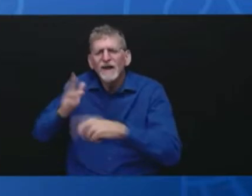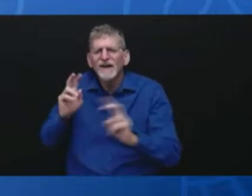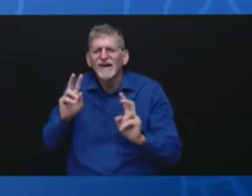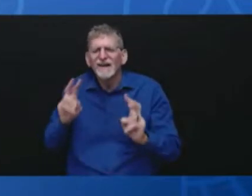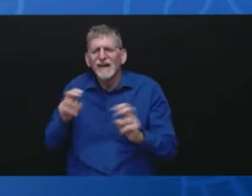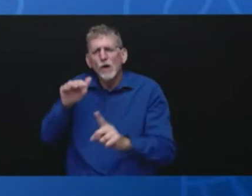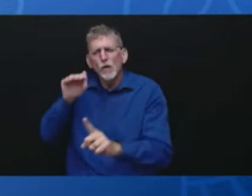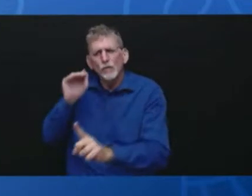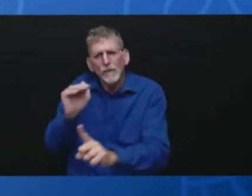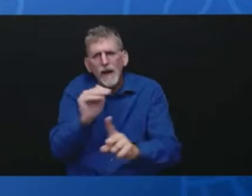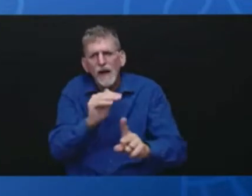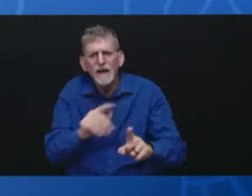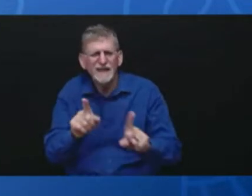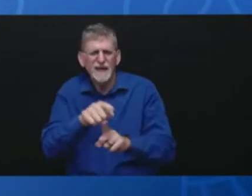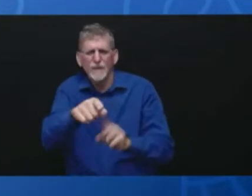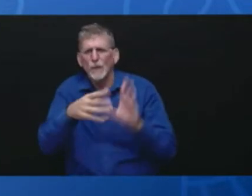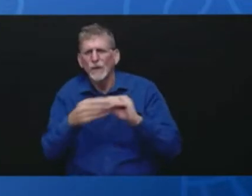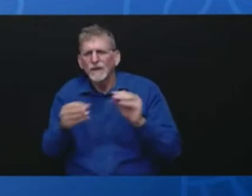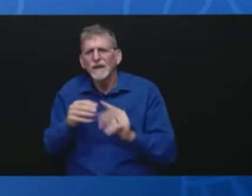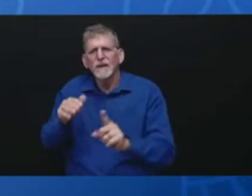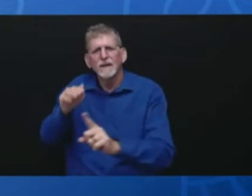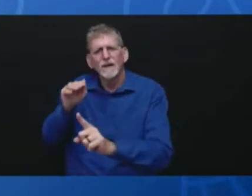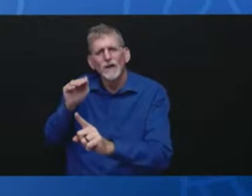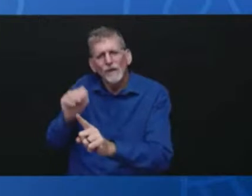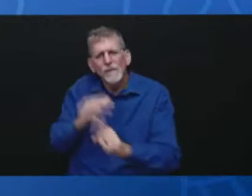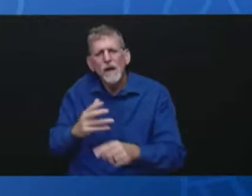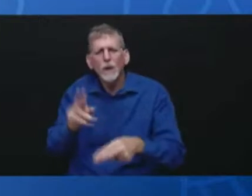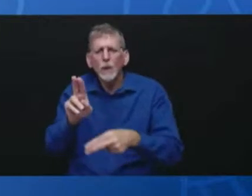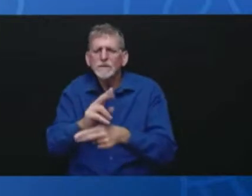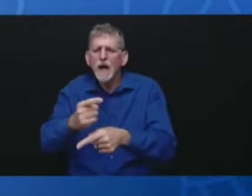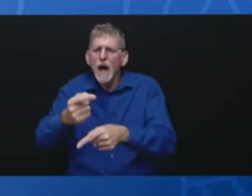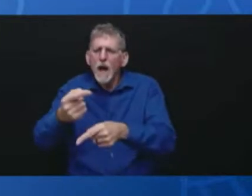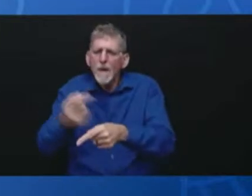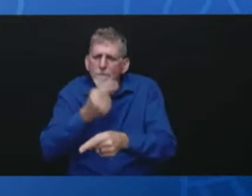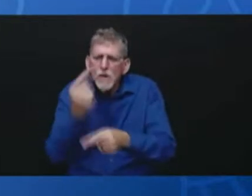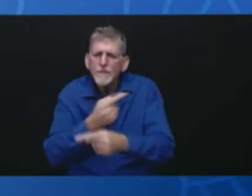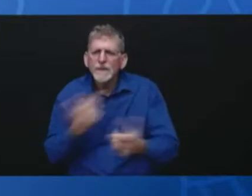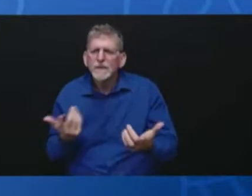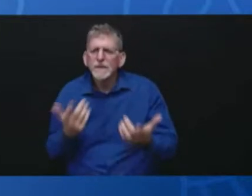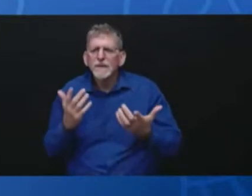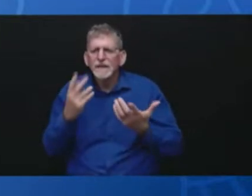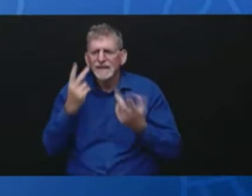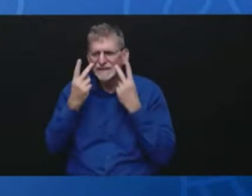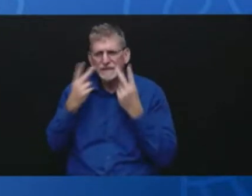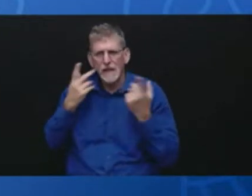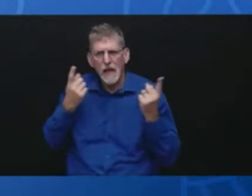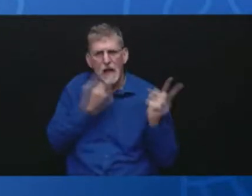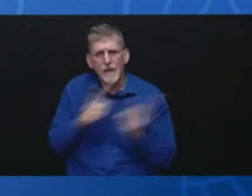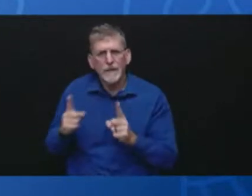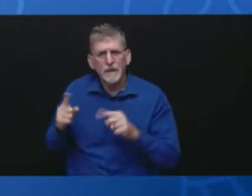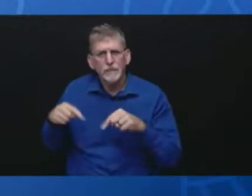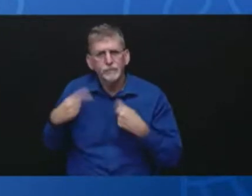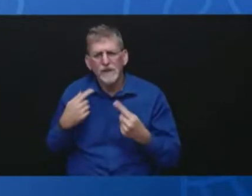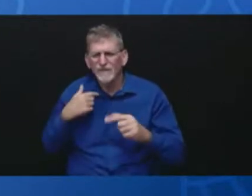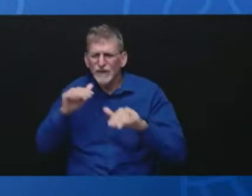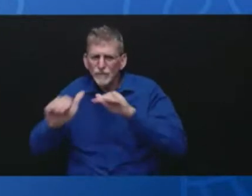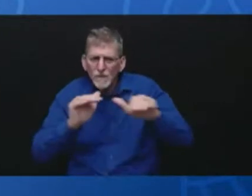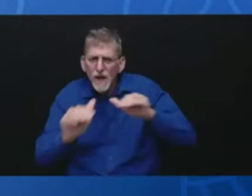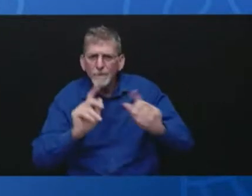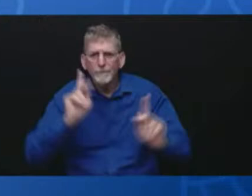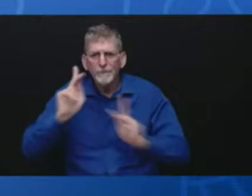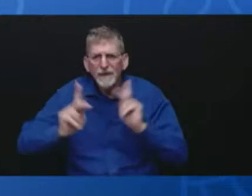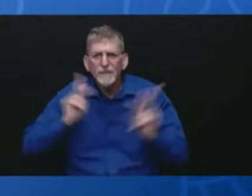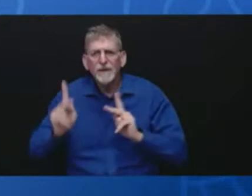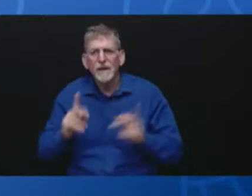is appropriate considering the nature of the things we've been reminding people about, which is a visa is not an